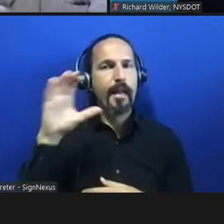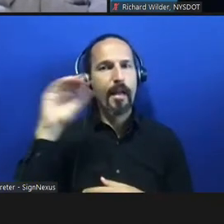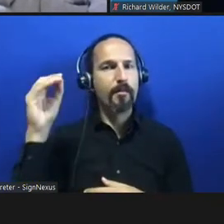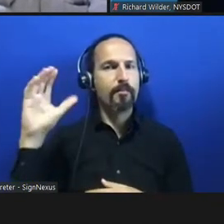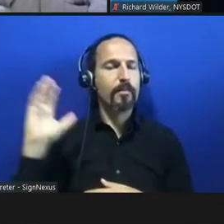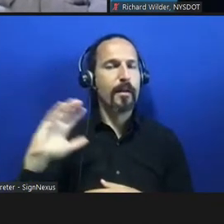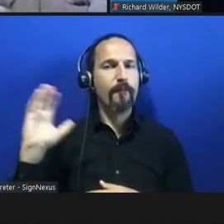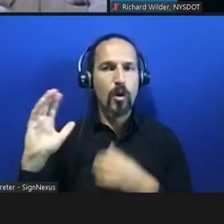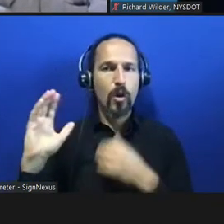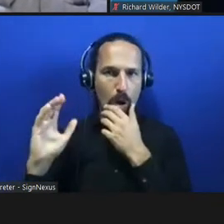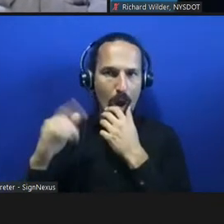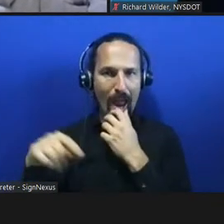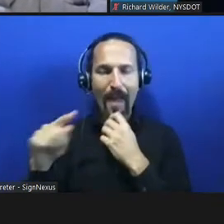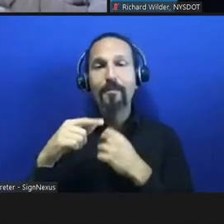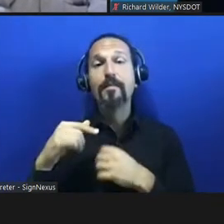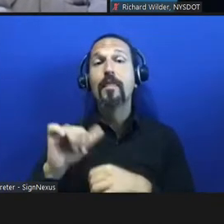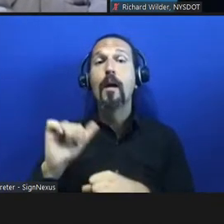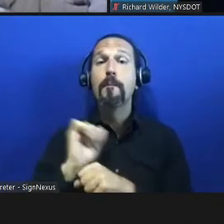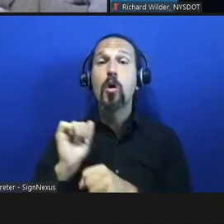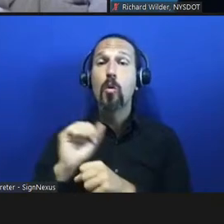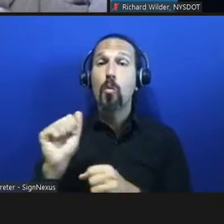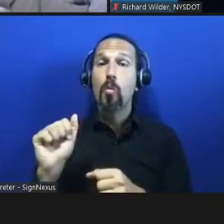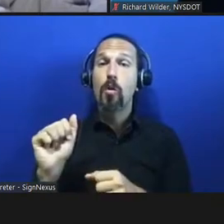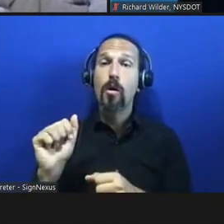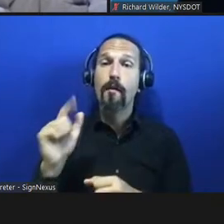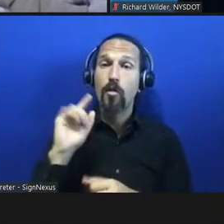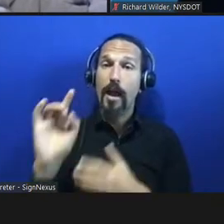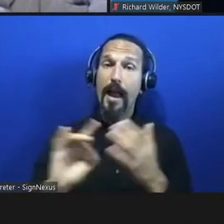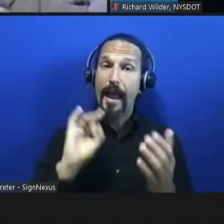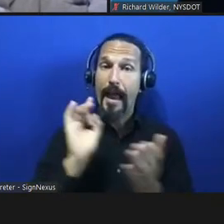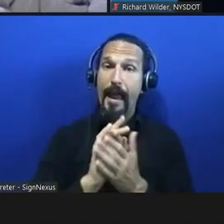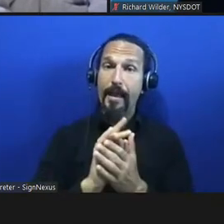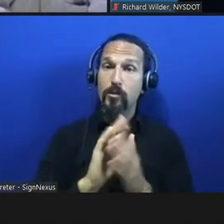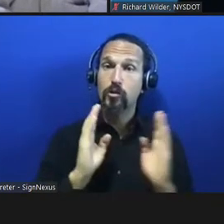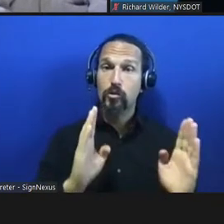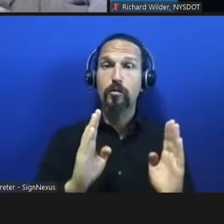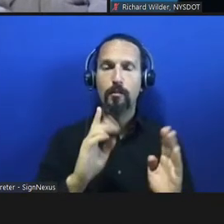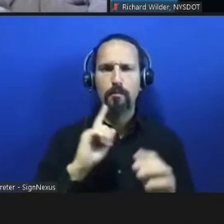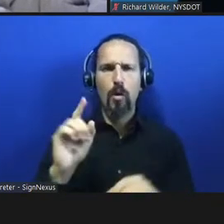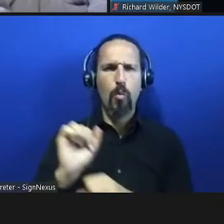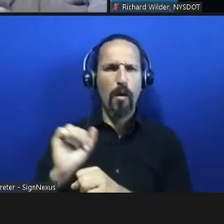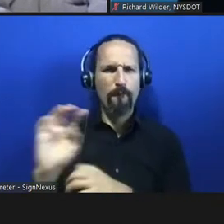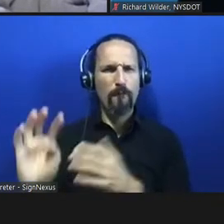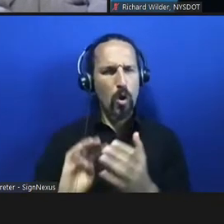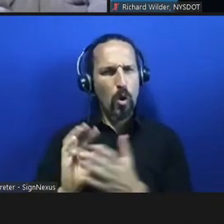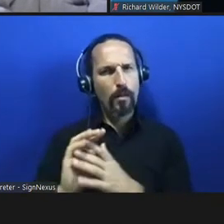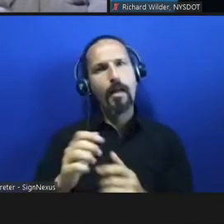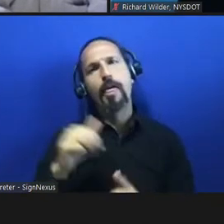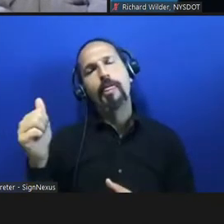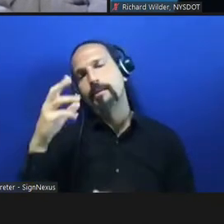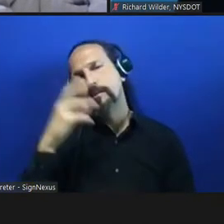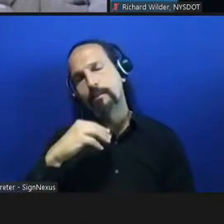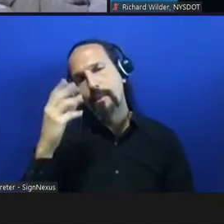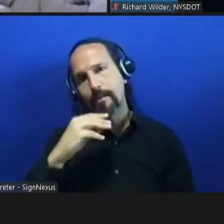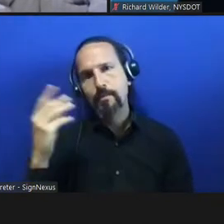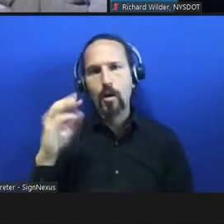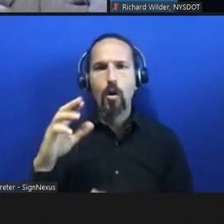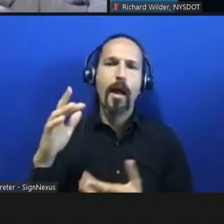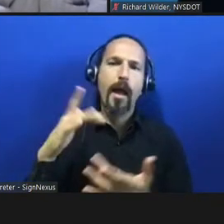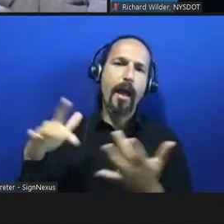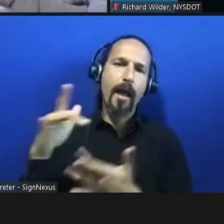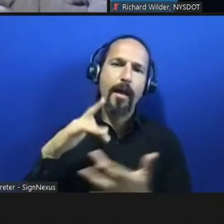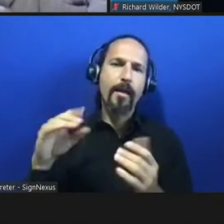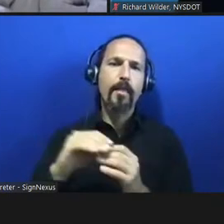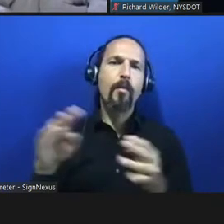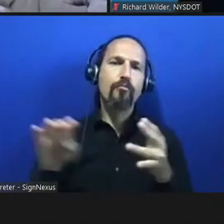uh have employees that work for a eight hour shift that's scheduled for and they only work for four of those hours and then the rest of the time they're sleeping or just hanging out